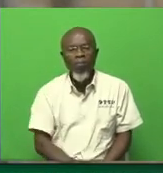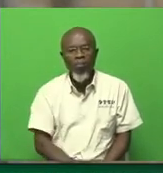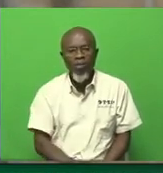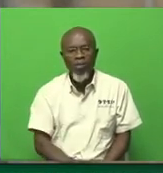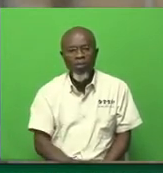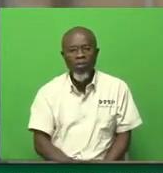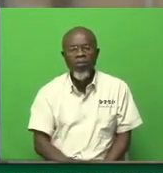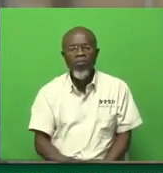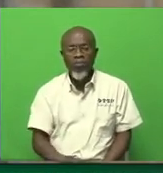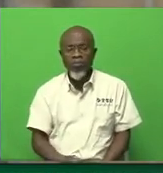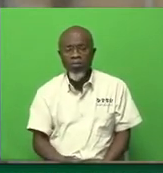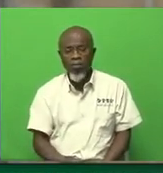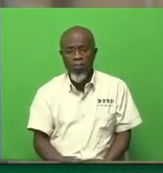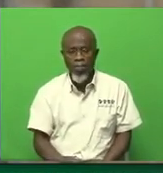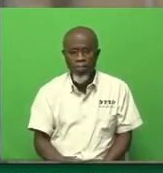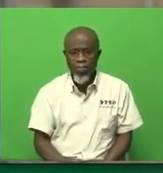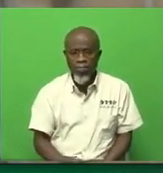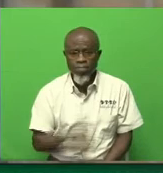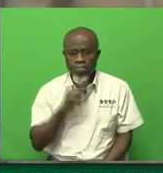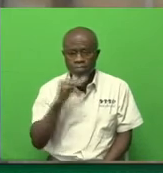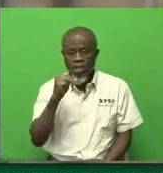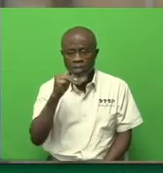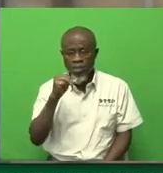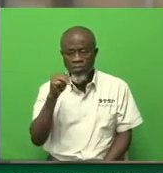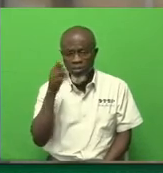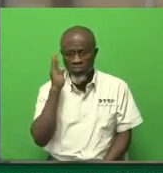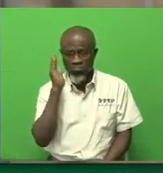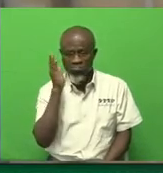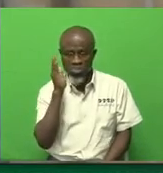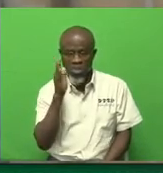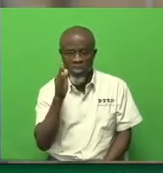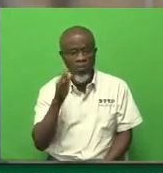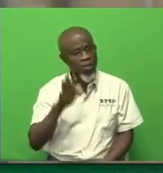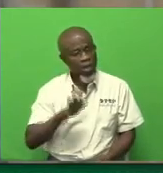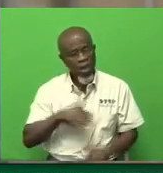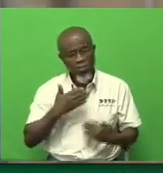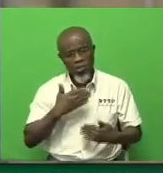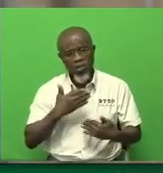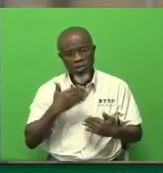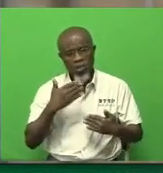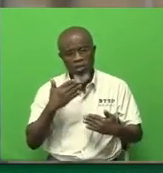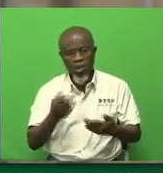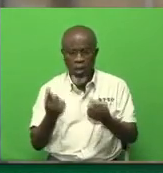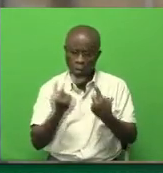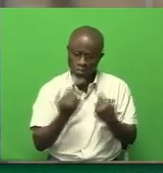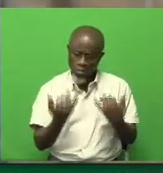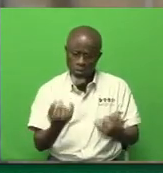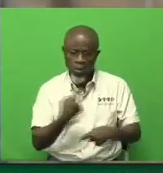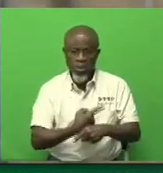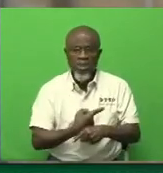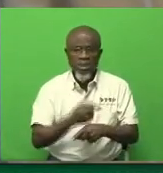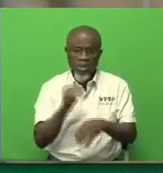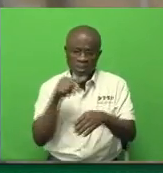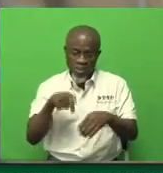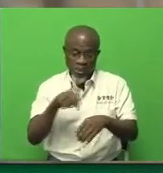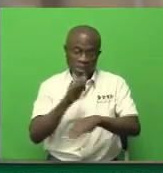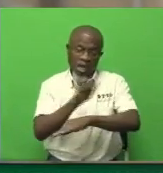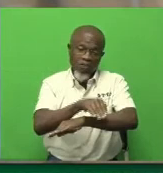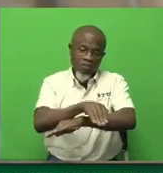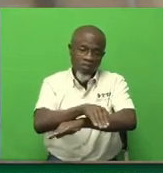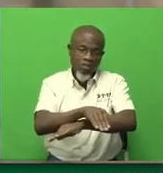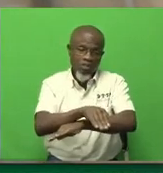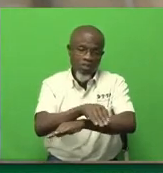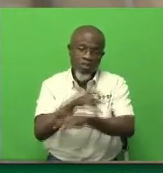very proud to rise today and this afternoon to respond to the leader of the